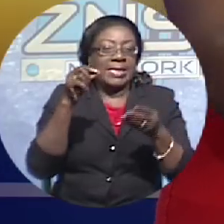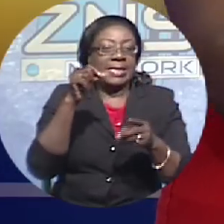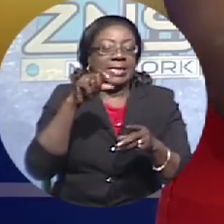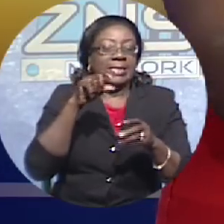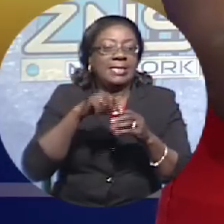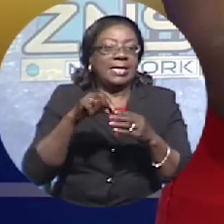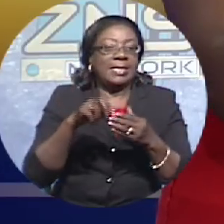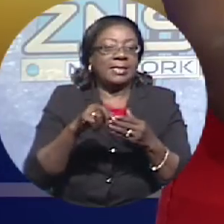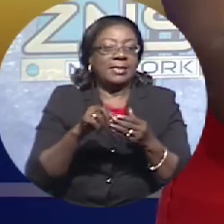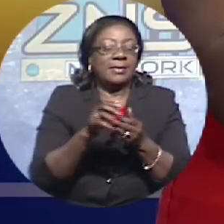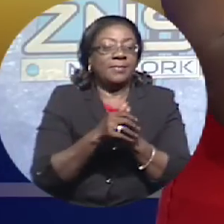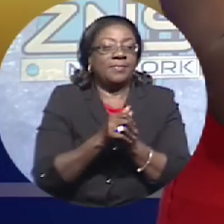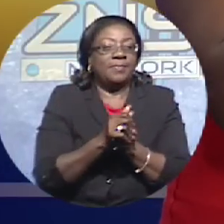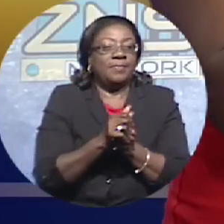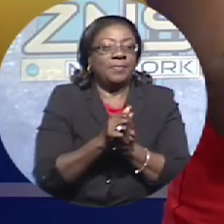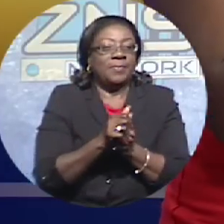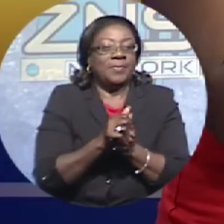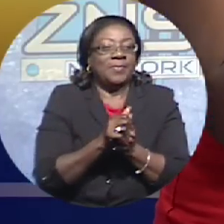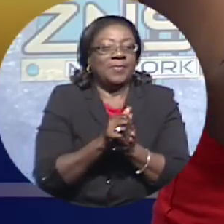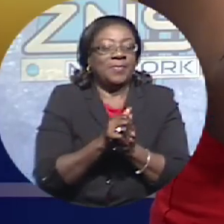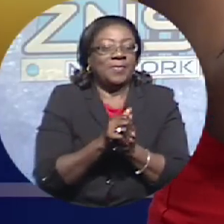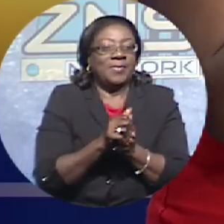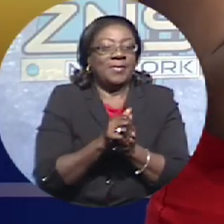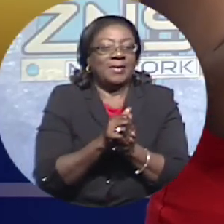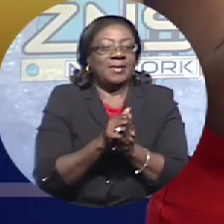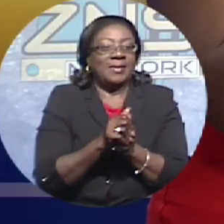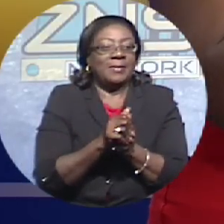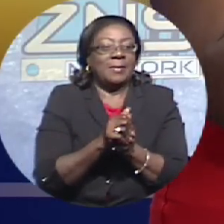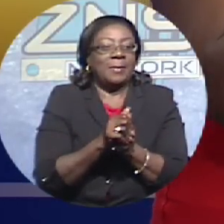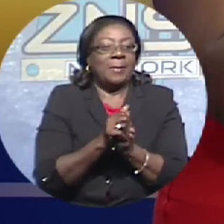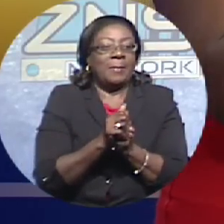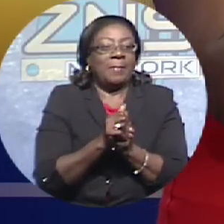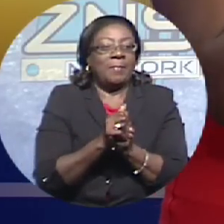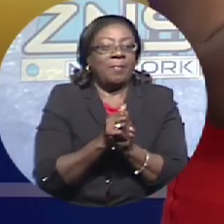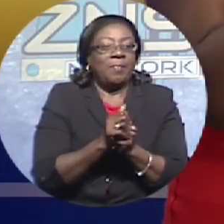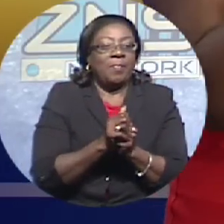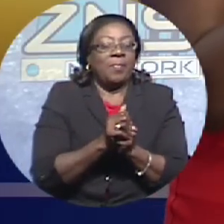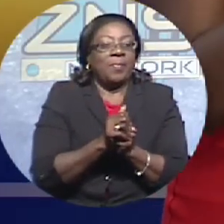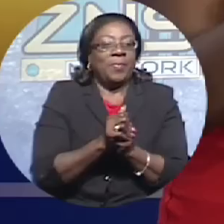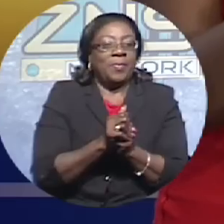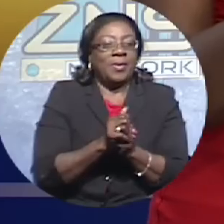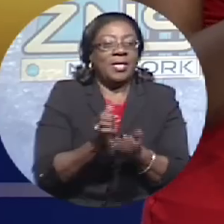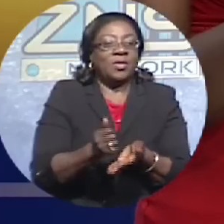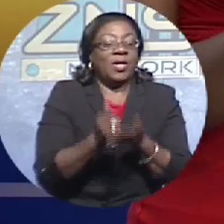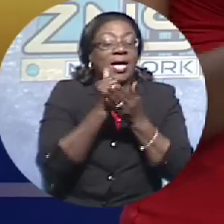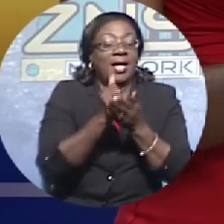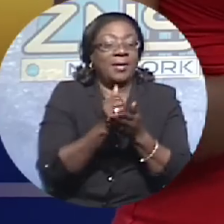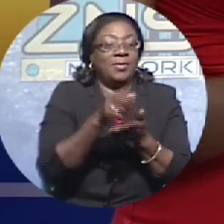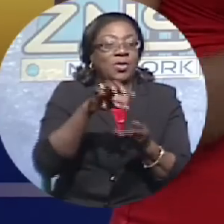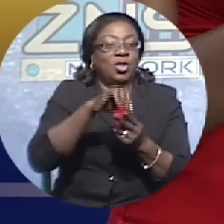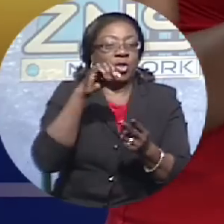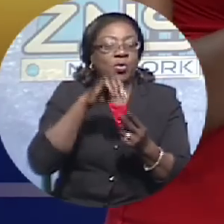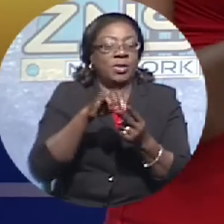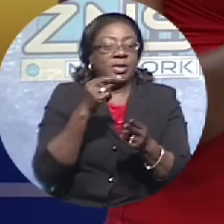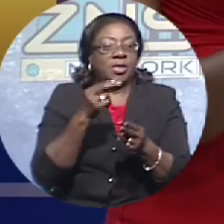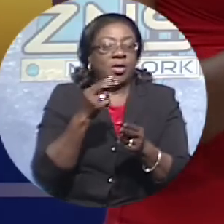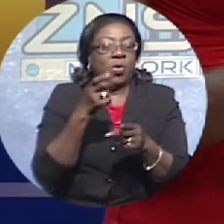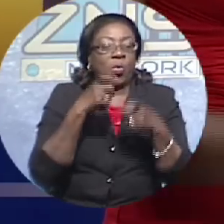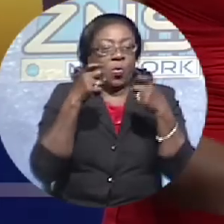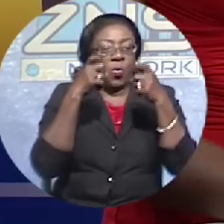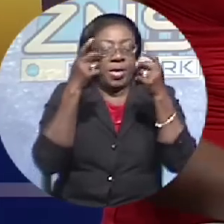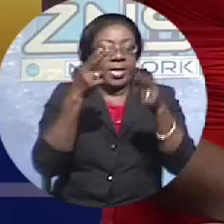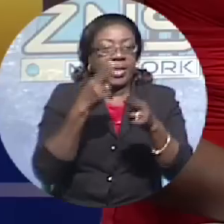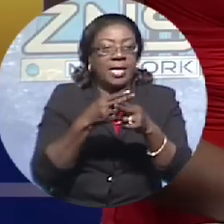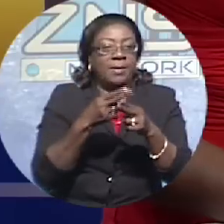Anastasia Heiler from the Atlantis Resort, one of the food and beverage managers at the resort, is going to do the honors tonight. So take it away. Give it a good shake